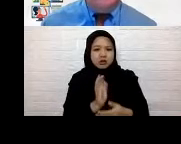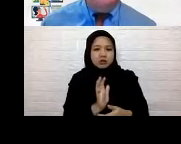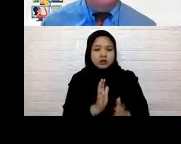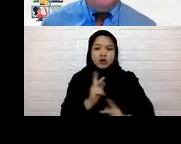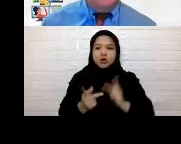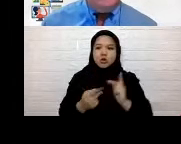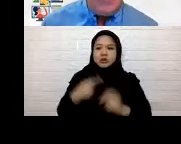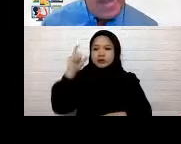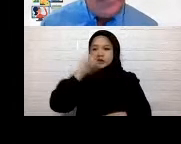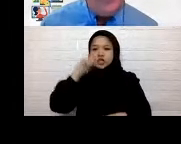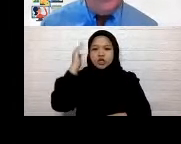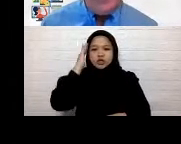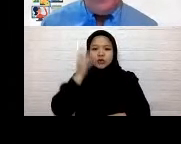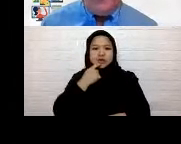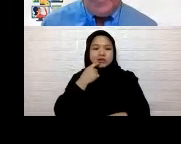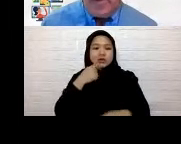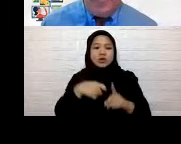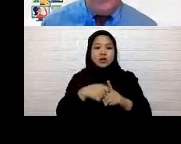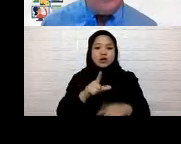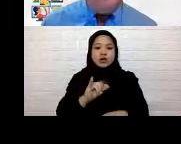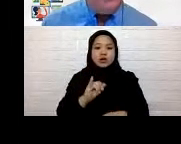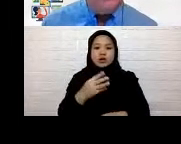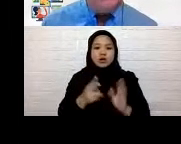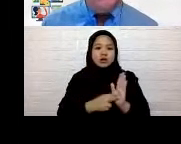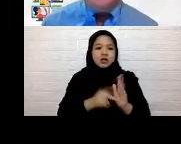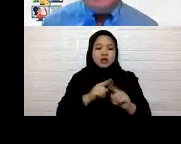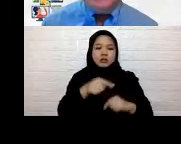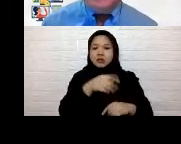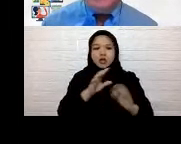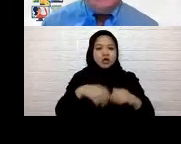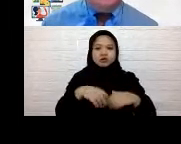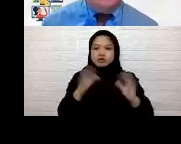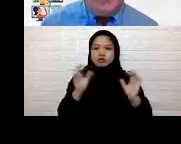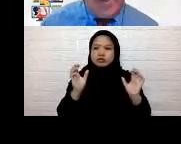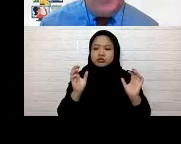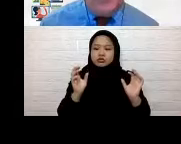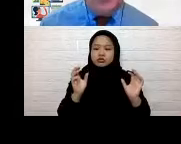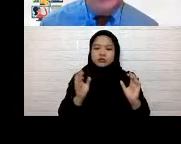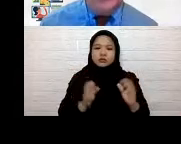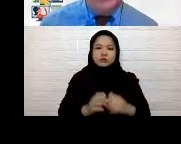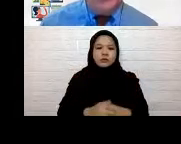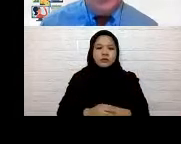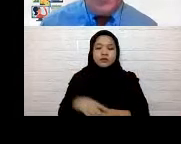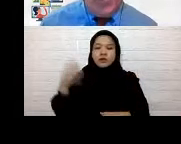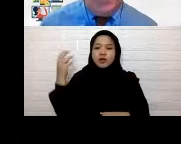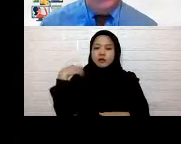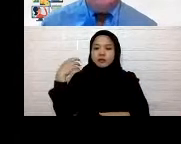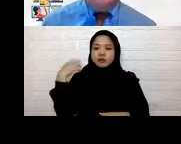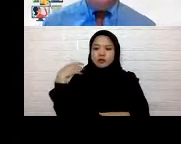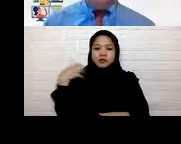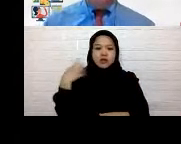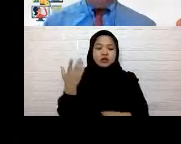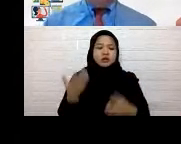consent? And I can tell you that in the United States, and I think this is probably true in Indonesia as